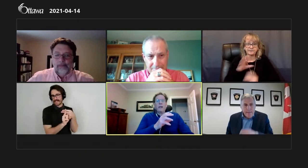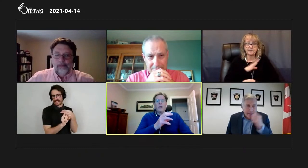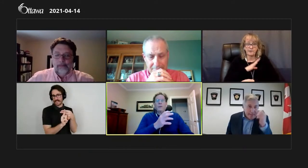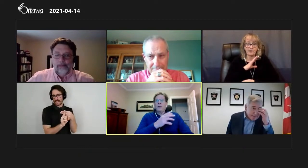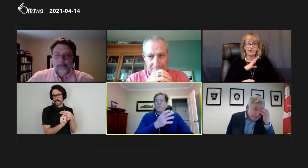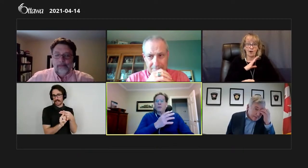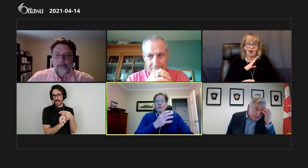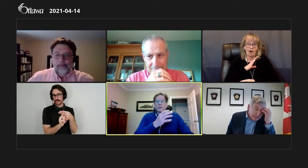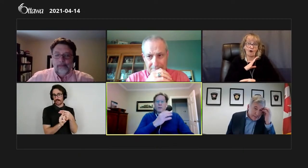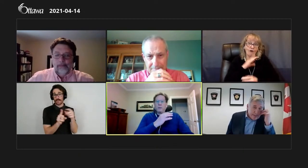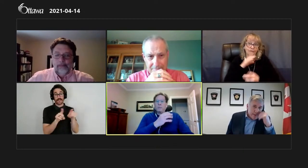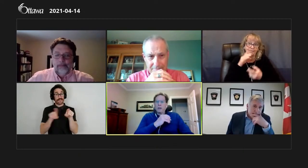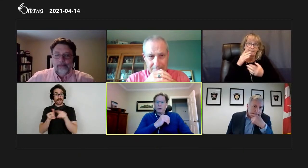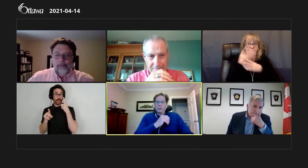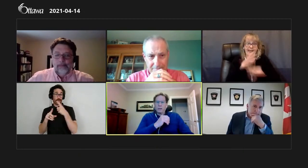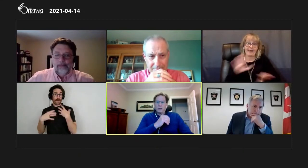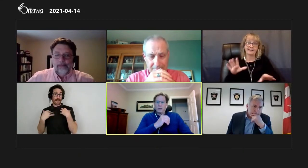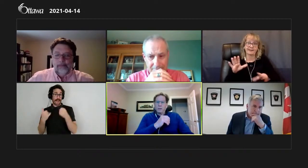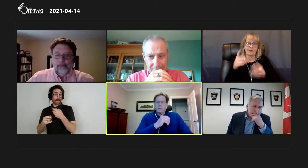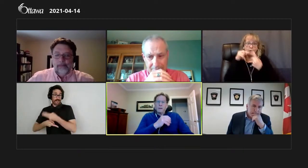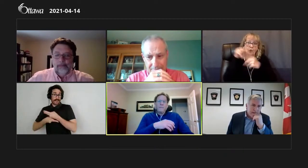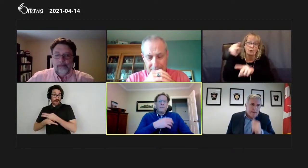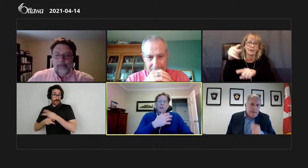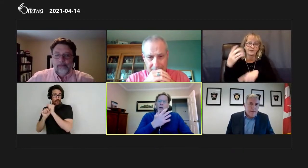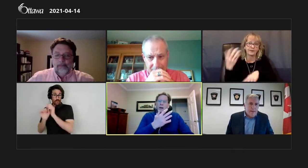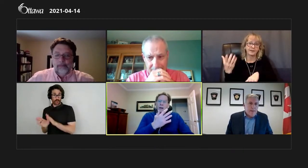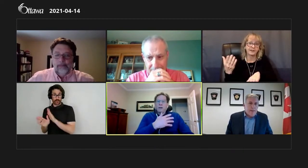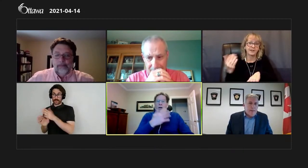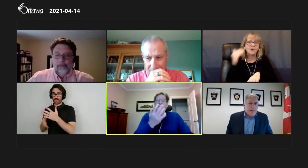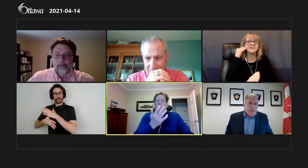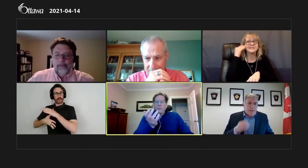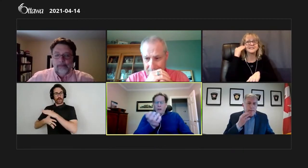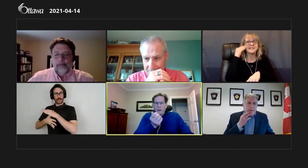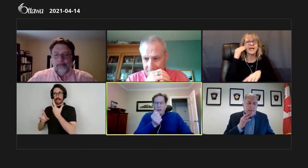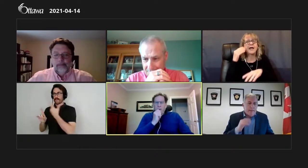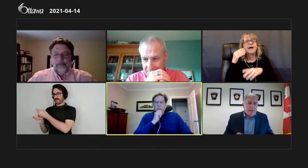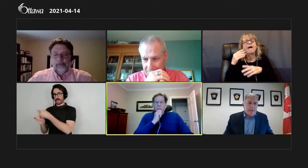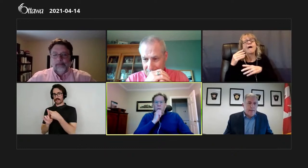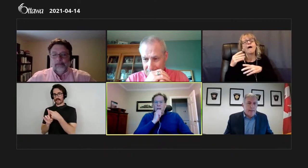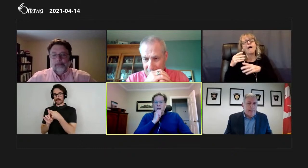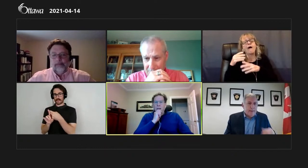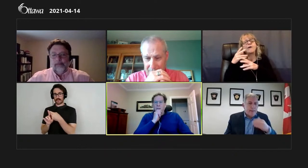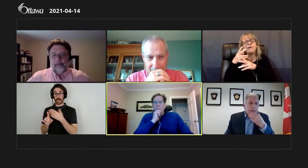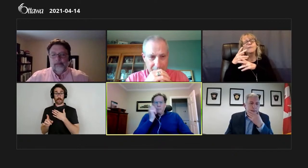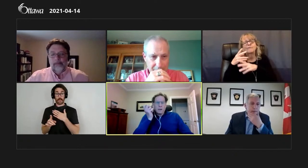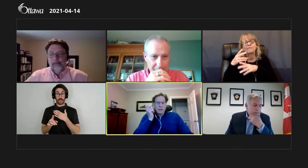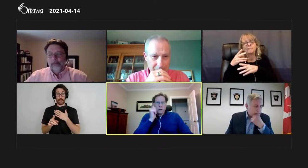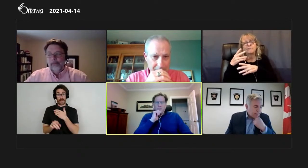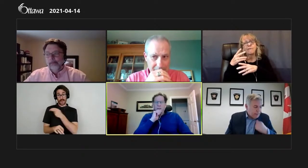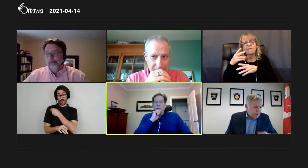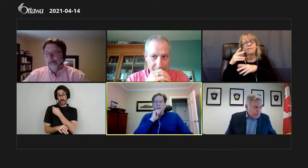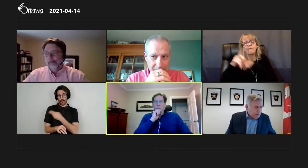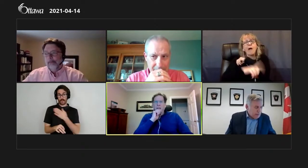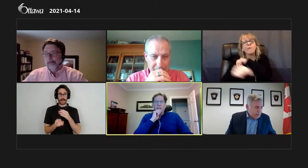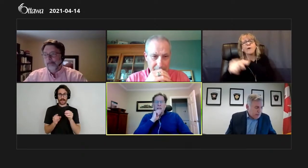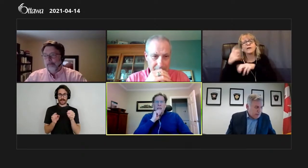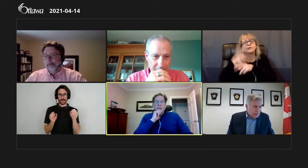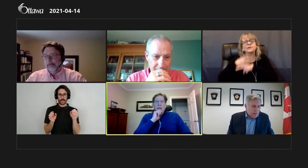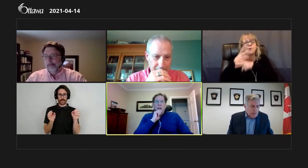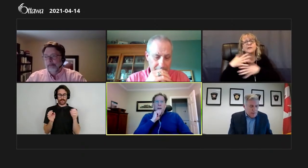way healthcare workers have been prioritized? At the hospital that I work in my office